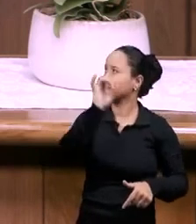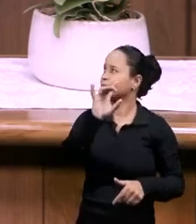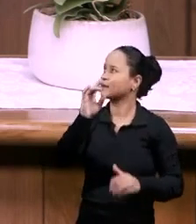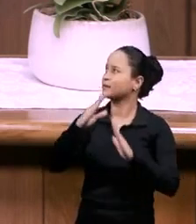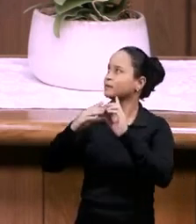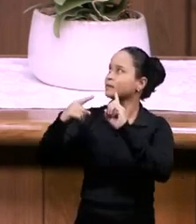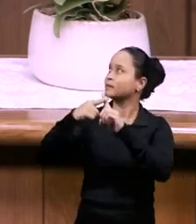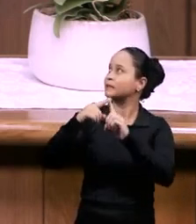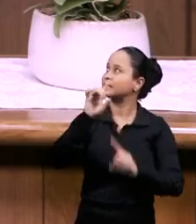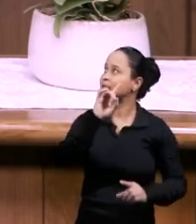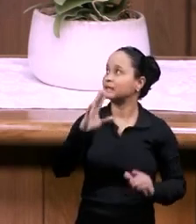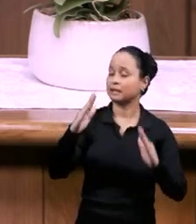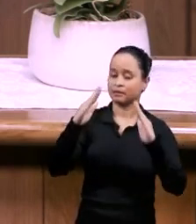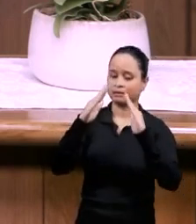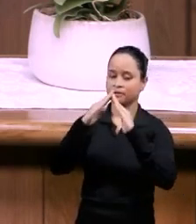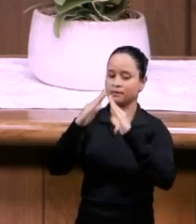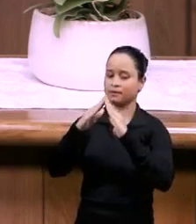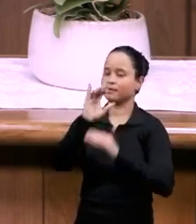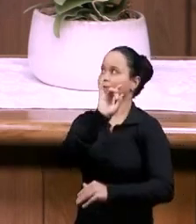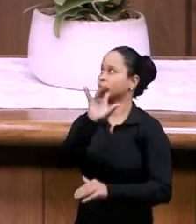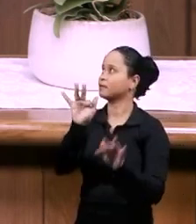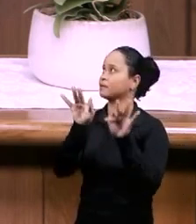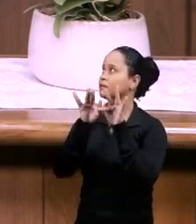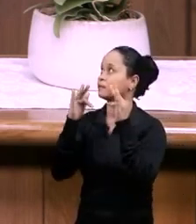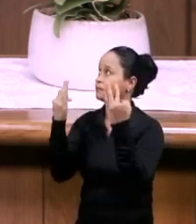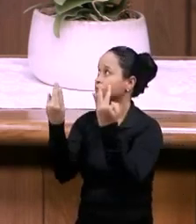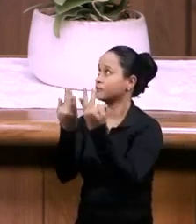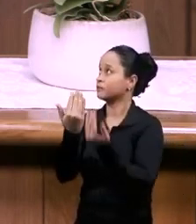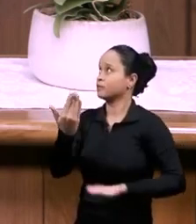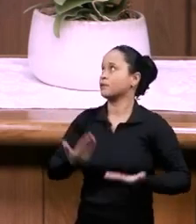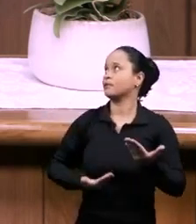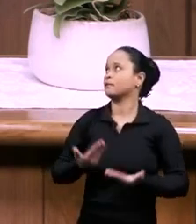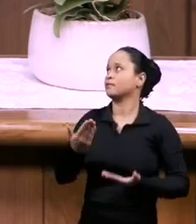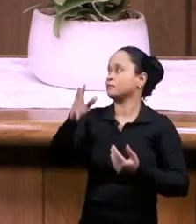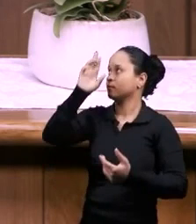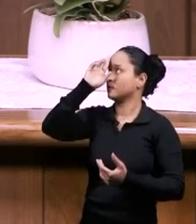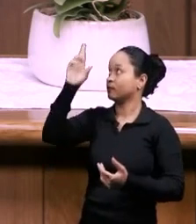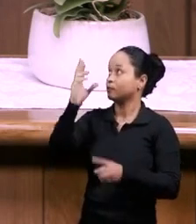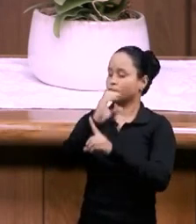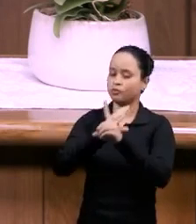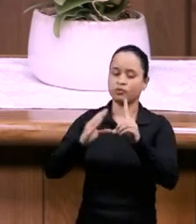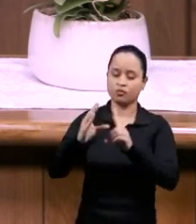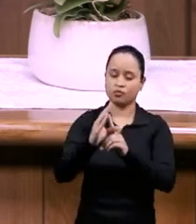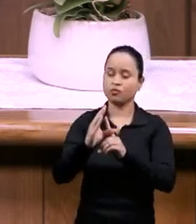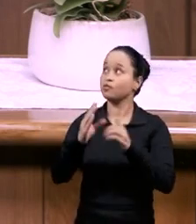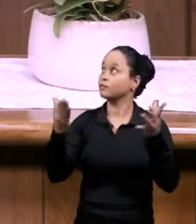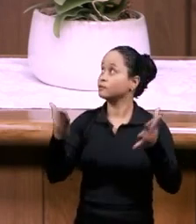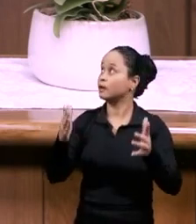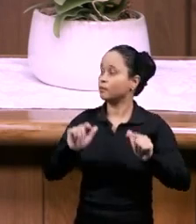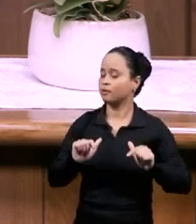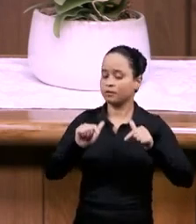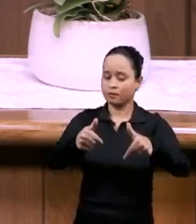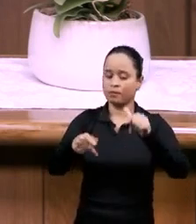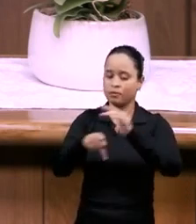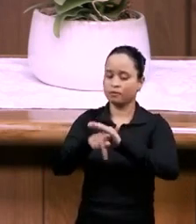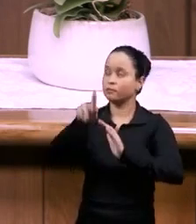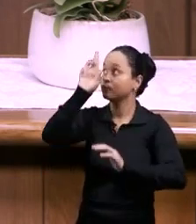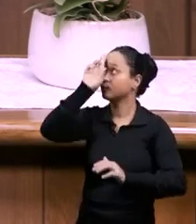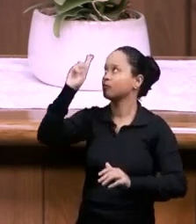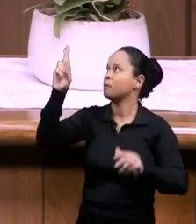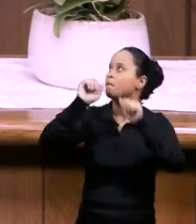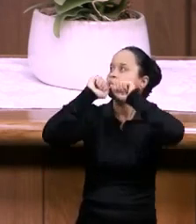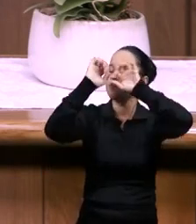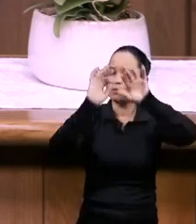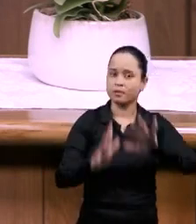residence, in each home of a servant of yours that participates in the service. There is an operation of the Holy Spirit. There is a